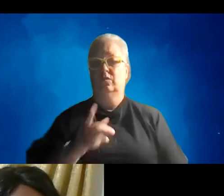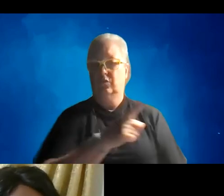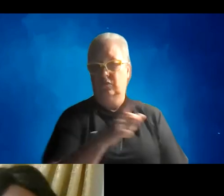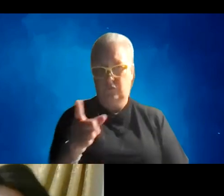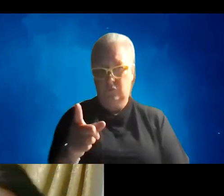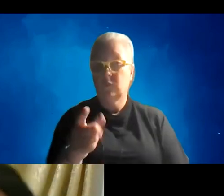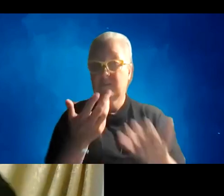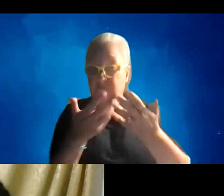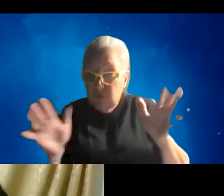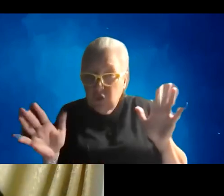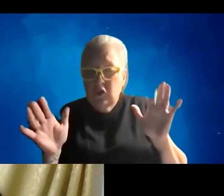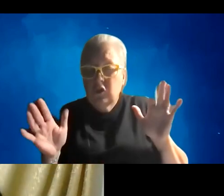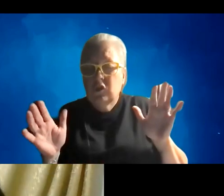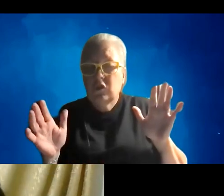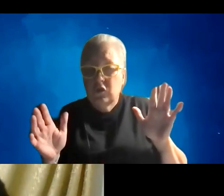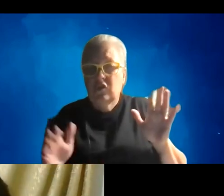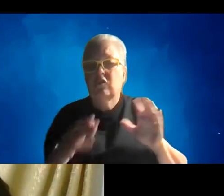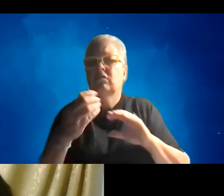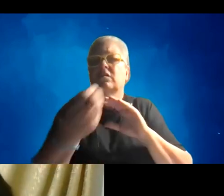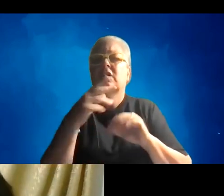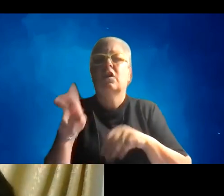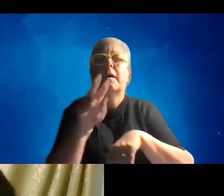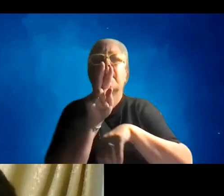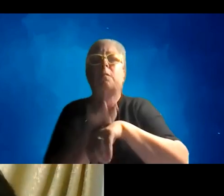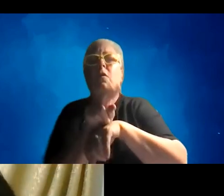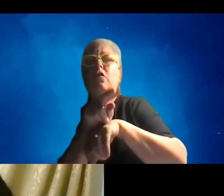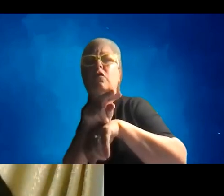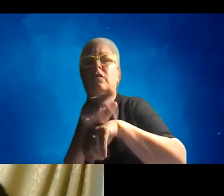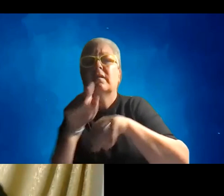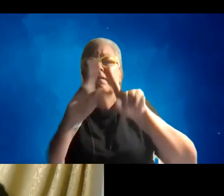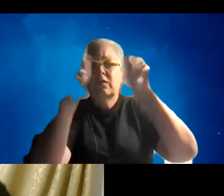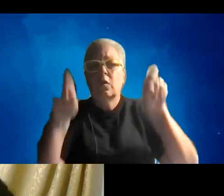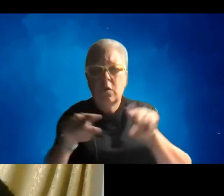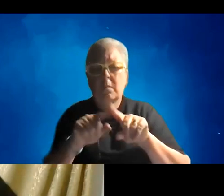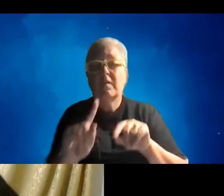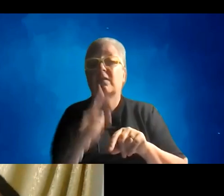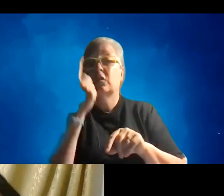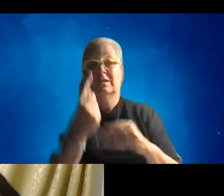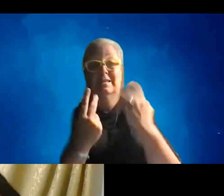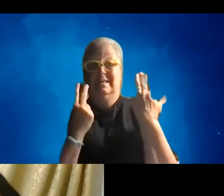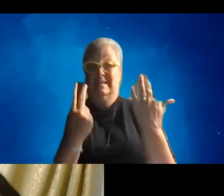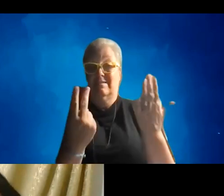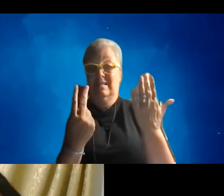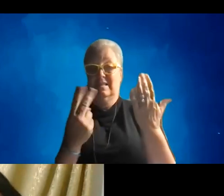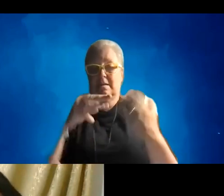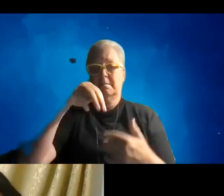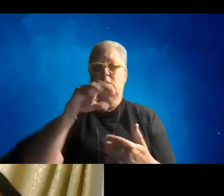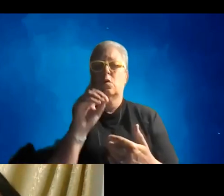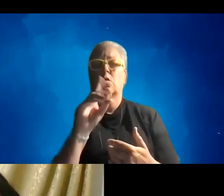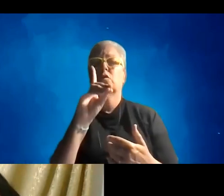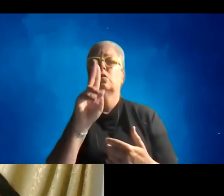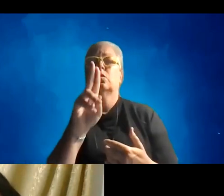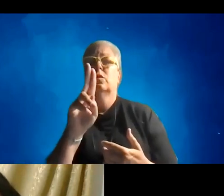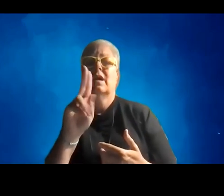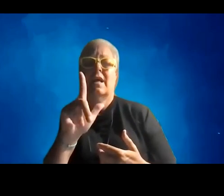send in the monitoring form on the first 7 modules. It's really important that we have your responses on this, because we are